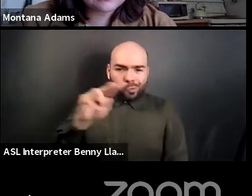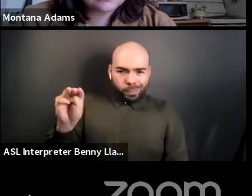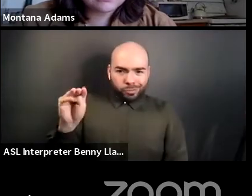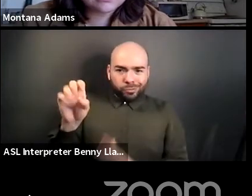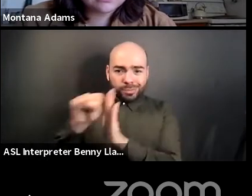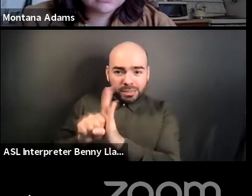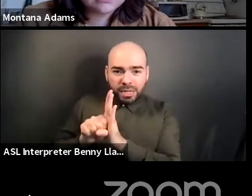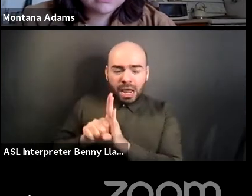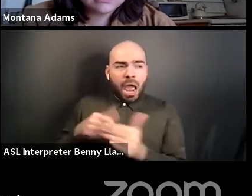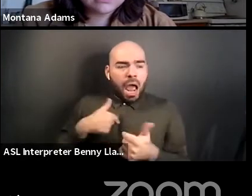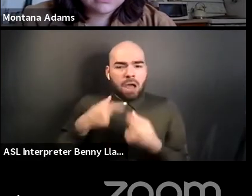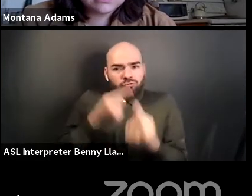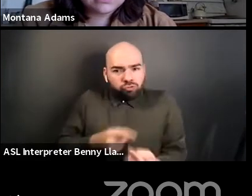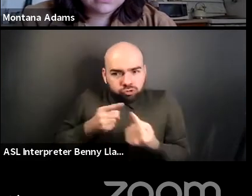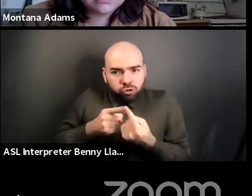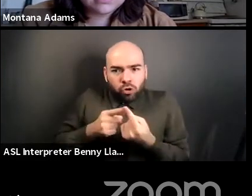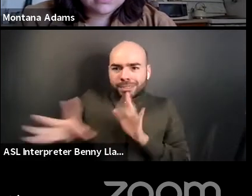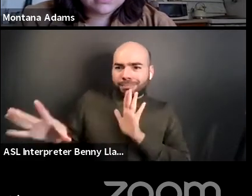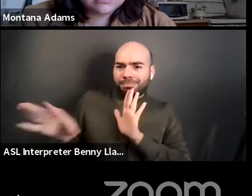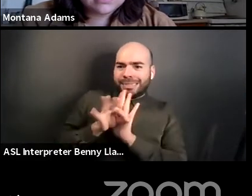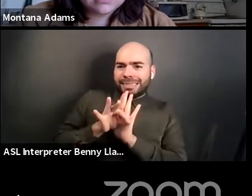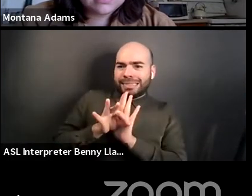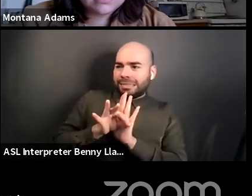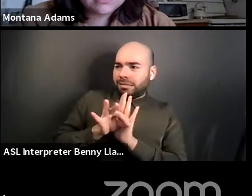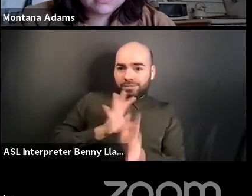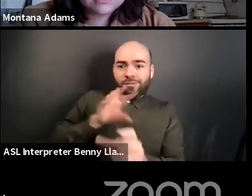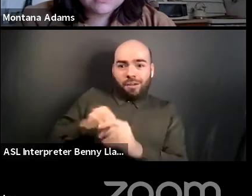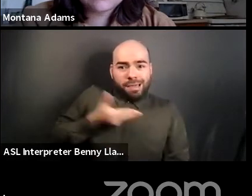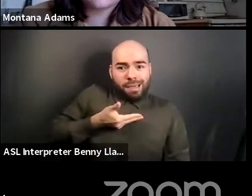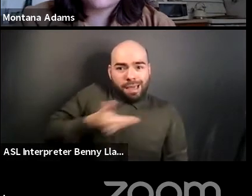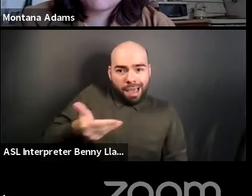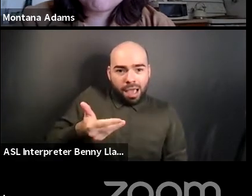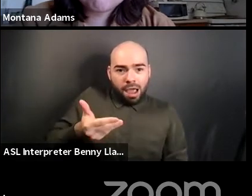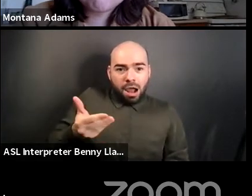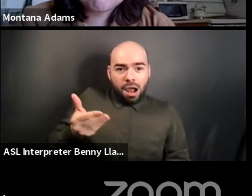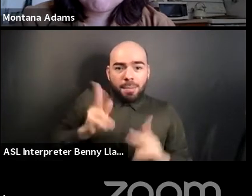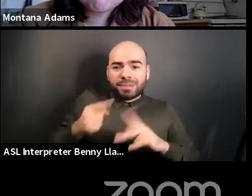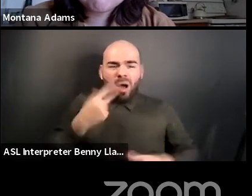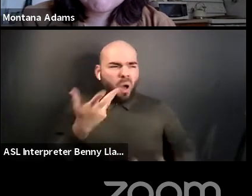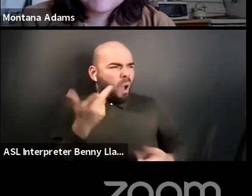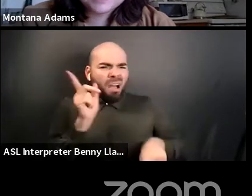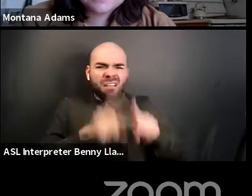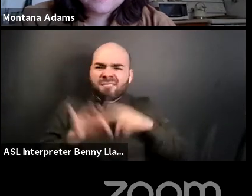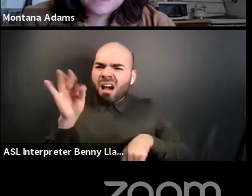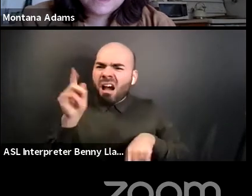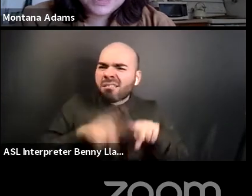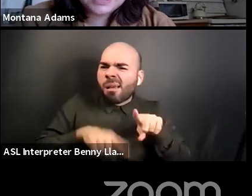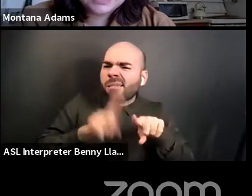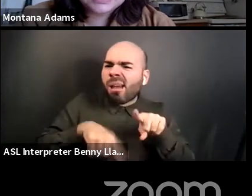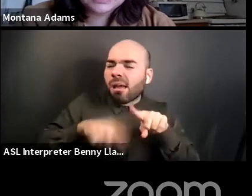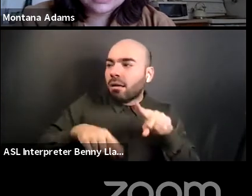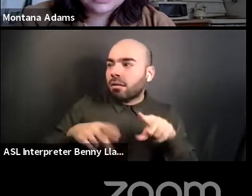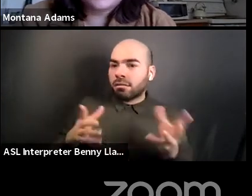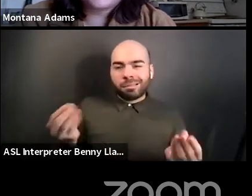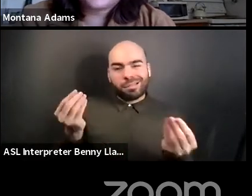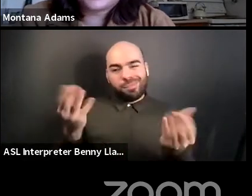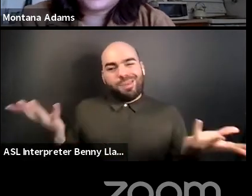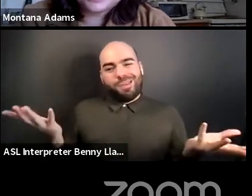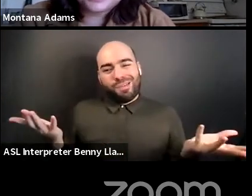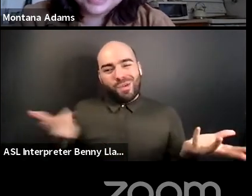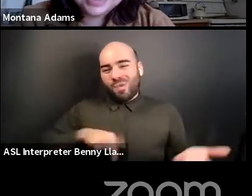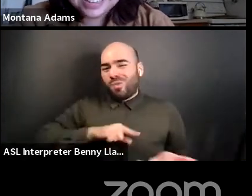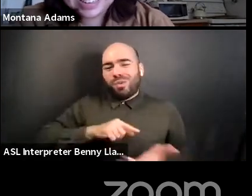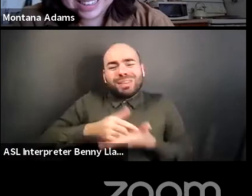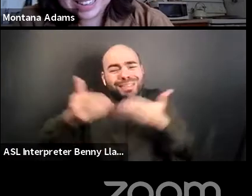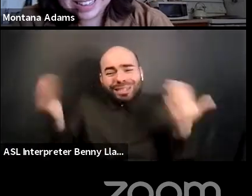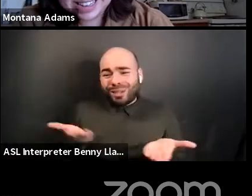cast in anything. And it's like, I just can't find Native people anywhere. Come on. Like, you can do it. We're right here. It's